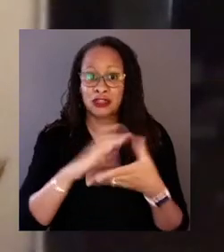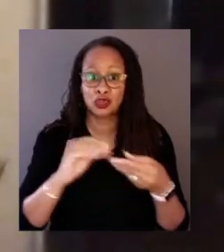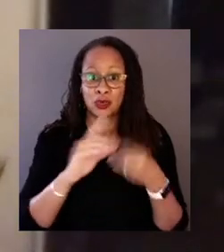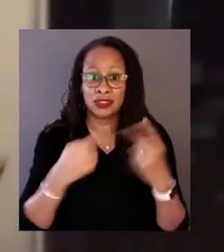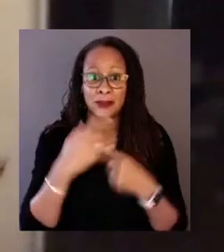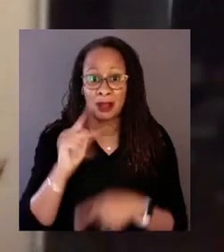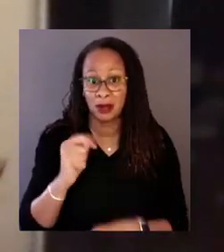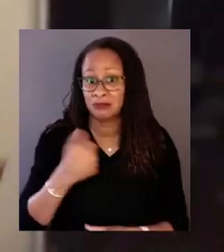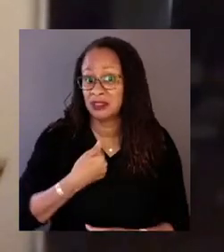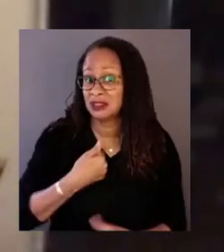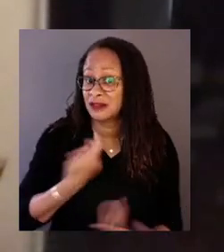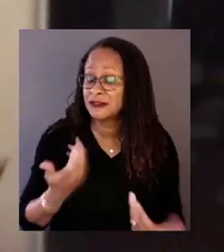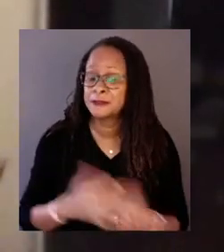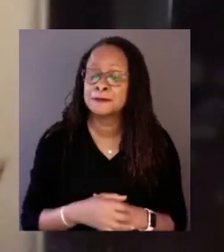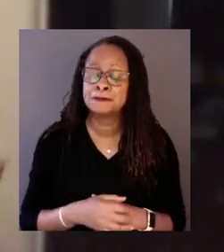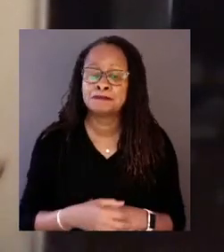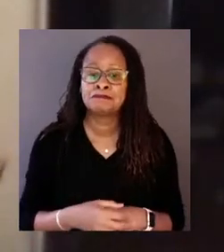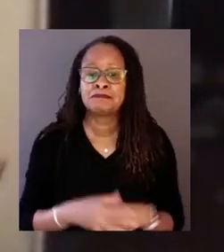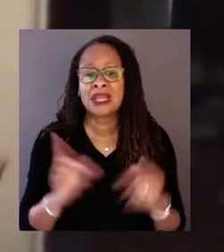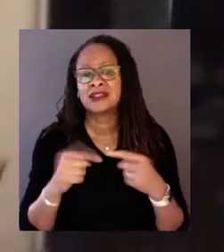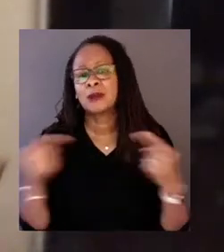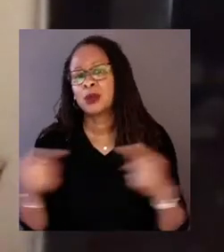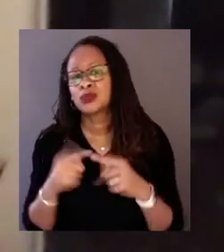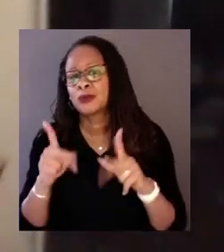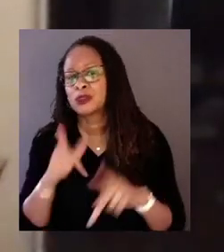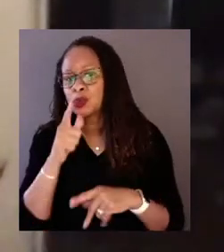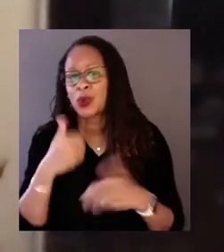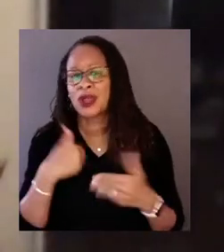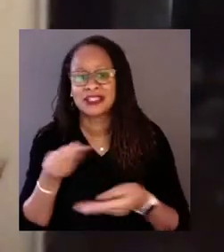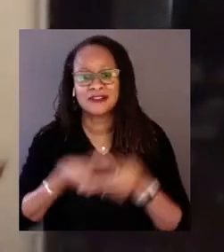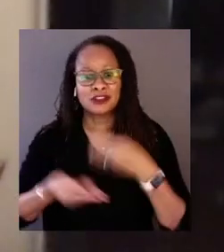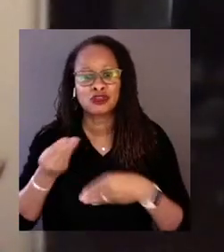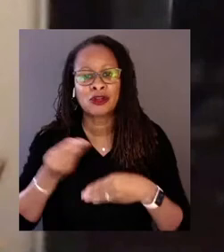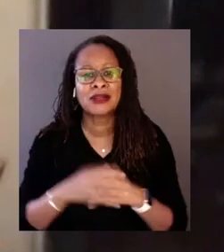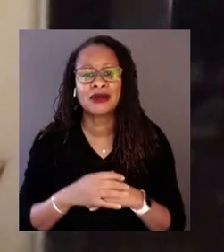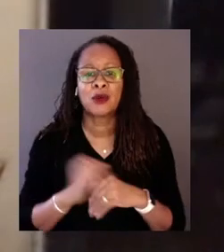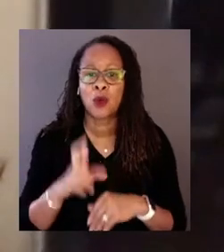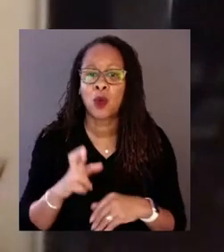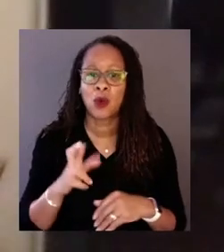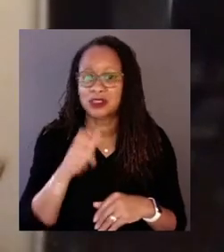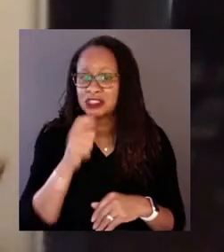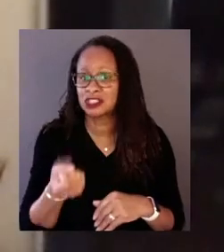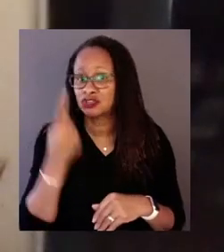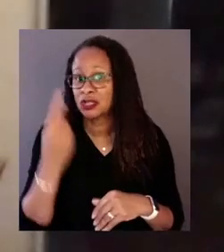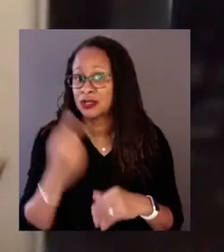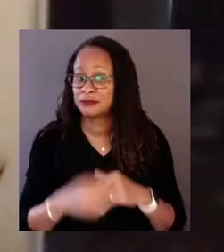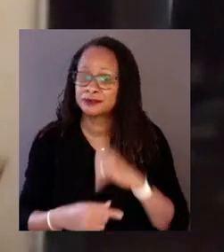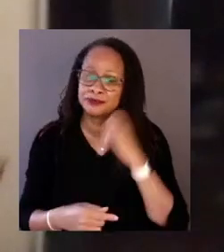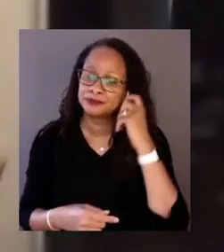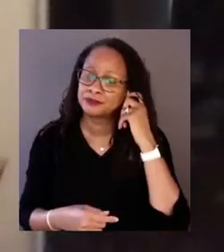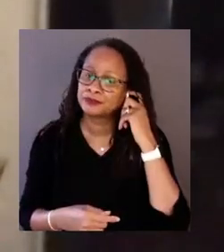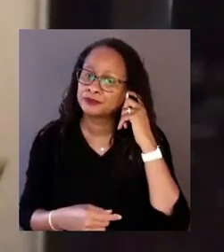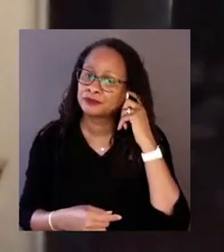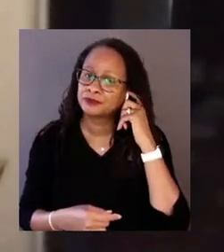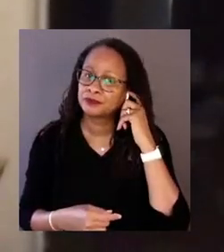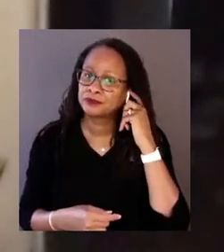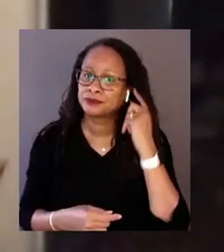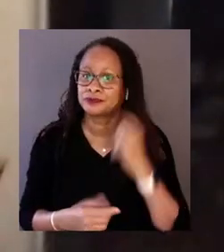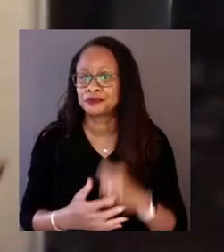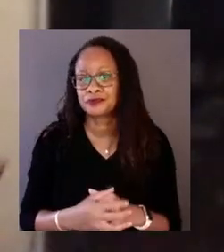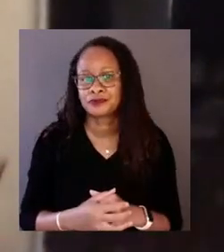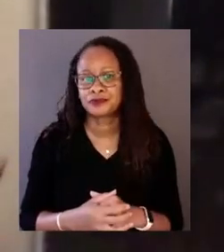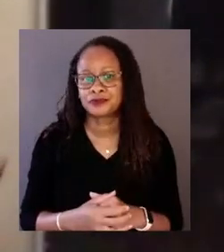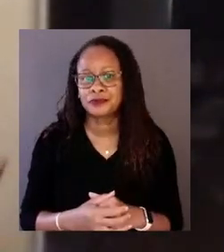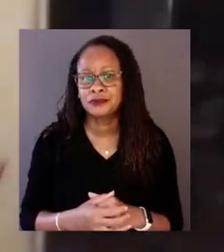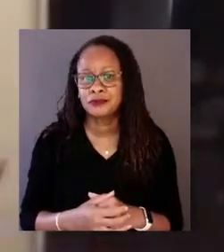that has at a trade or that's on staff that, you know, might be, you know, tied to write a certain amount of articles or